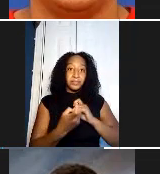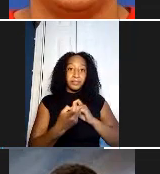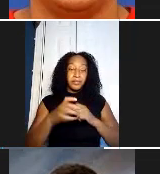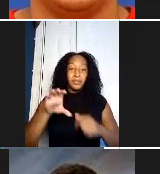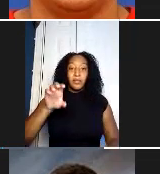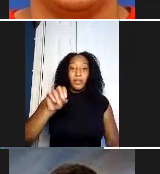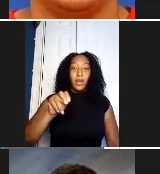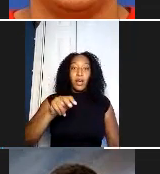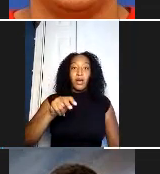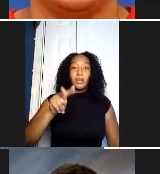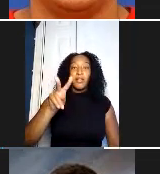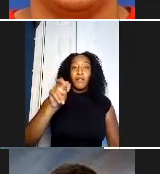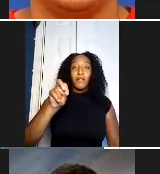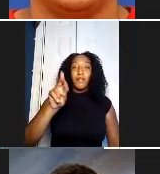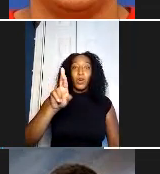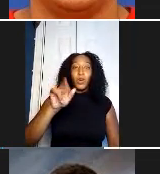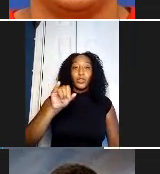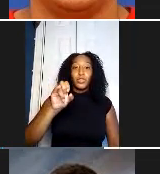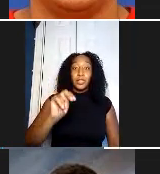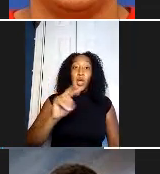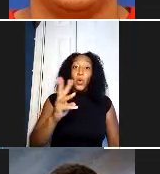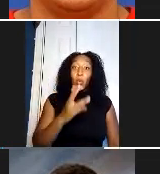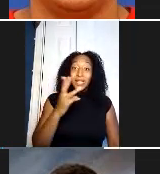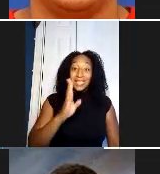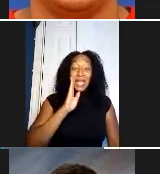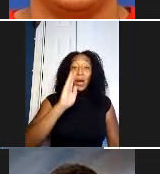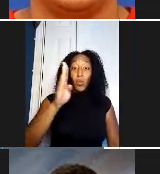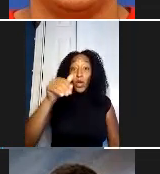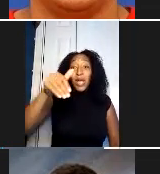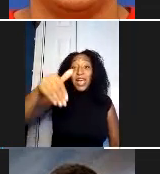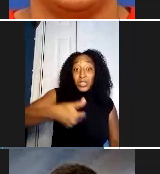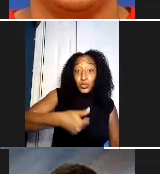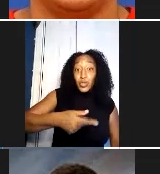project. We'll look at the idea of